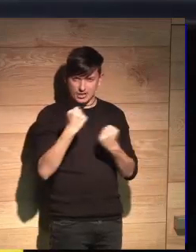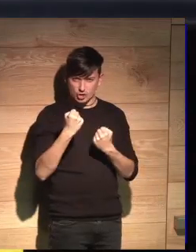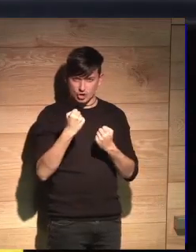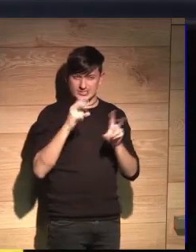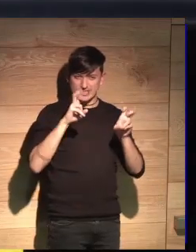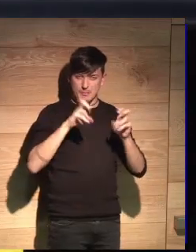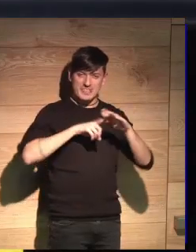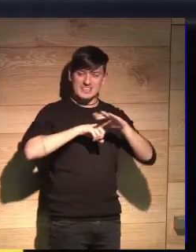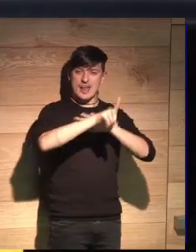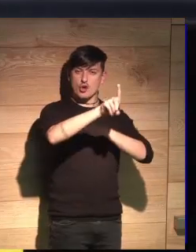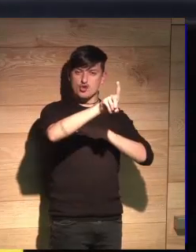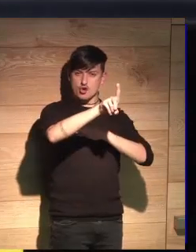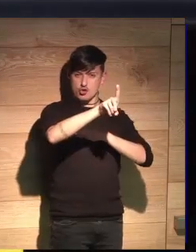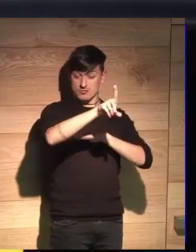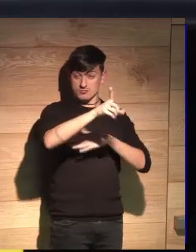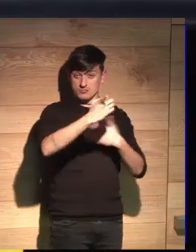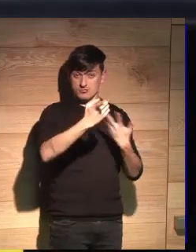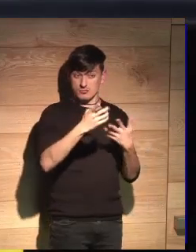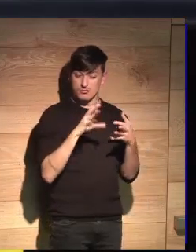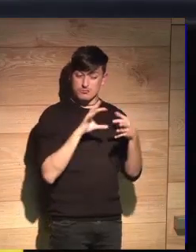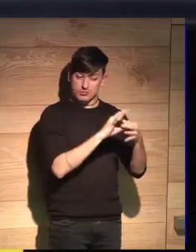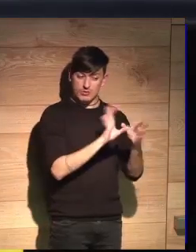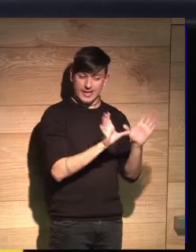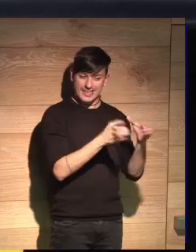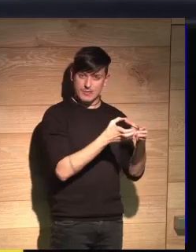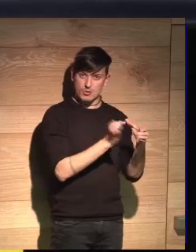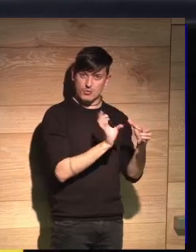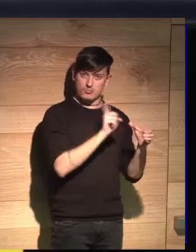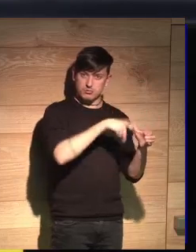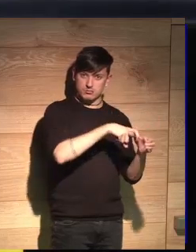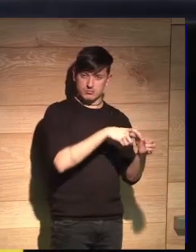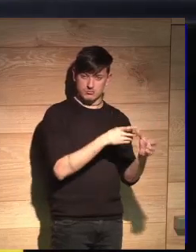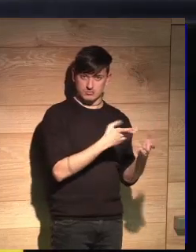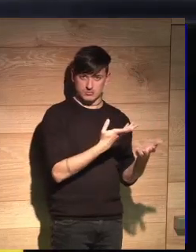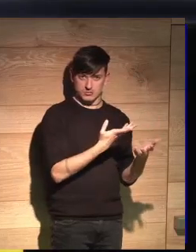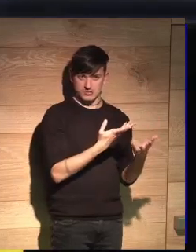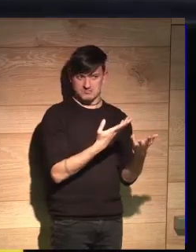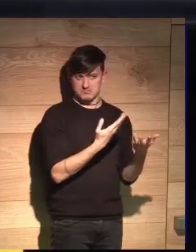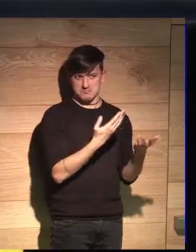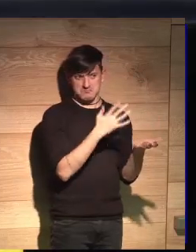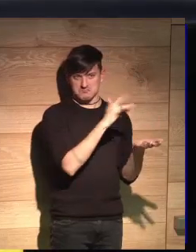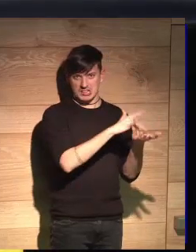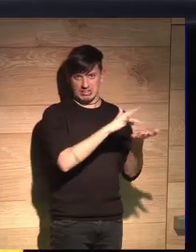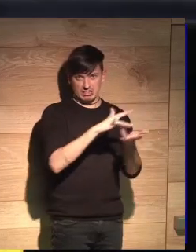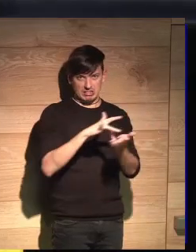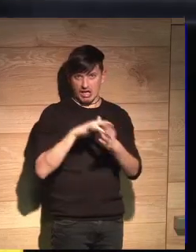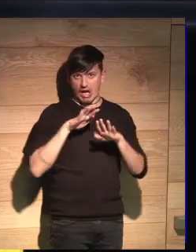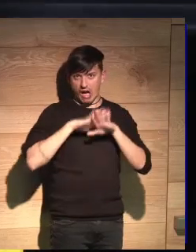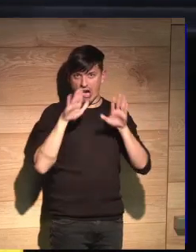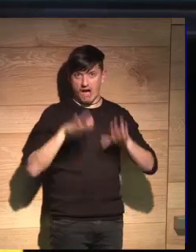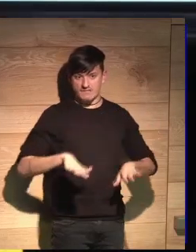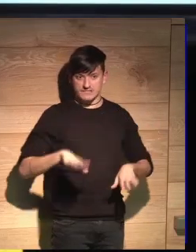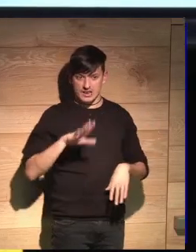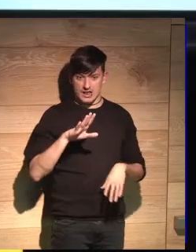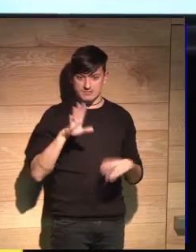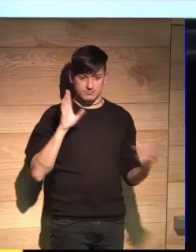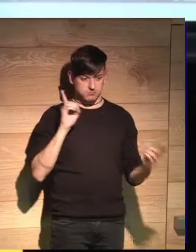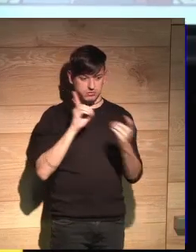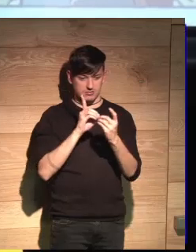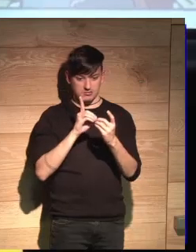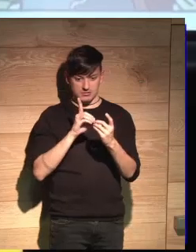expert about all these development things. And he joins the team, and there's a number of things that happen.